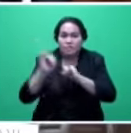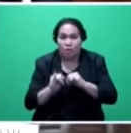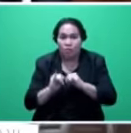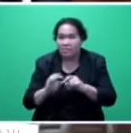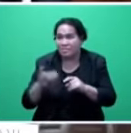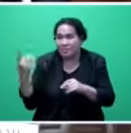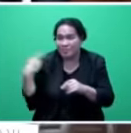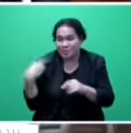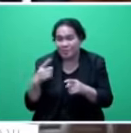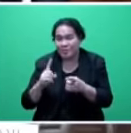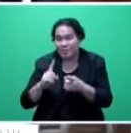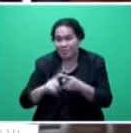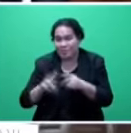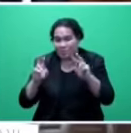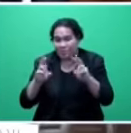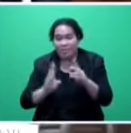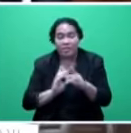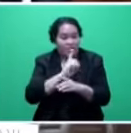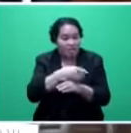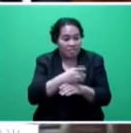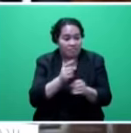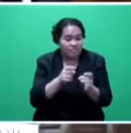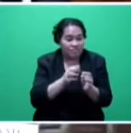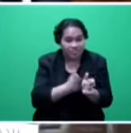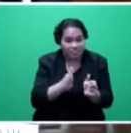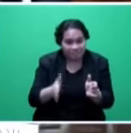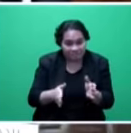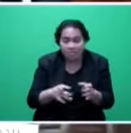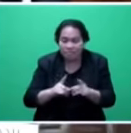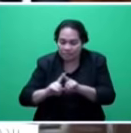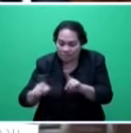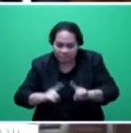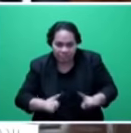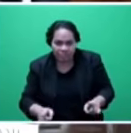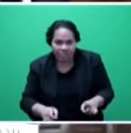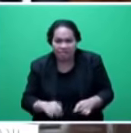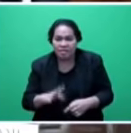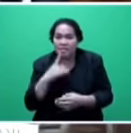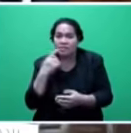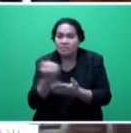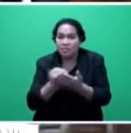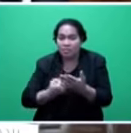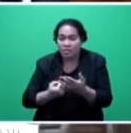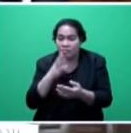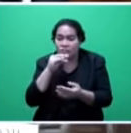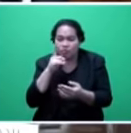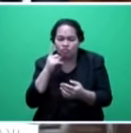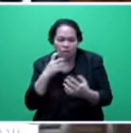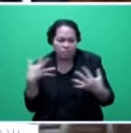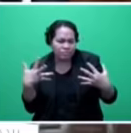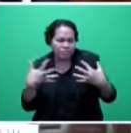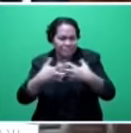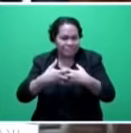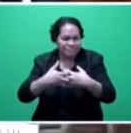import and domestic industries. The Speaker, sir, the statement made by the Minister for the Economy to justify the changes